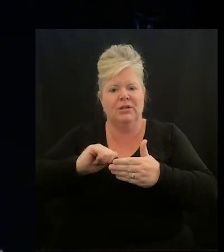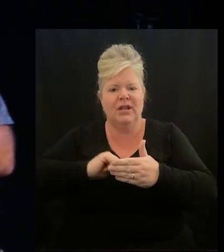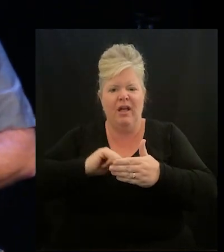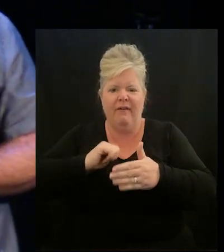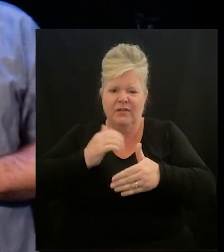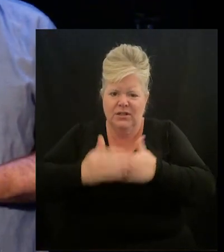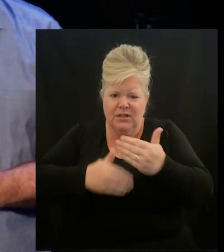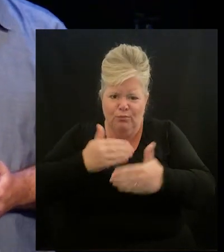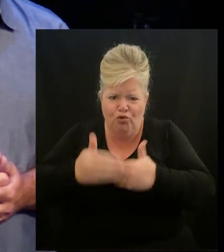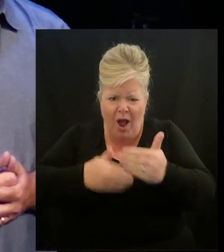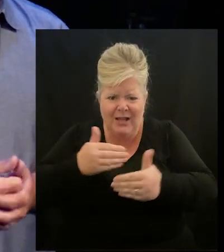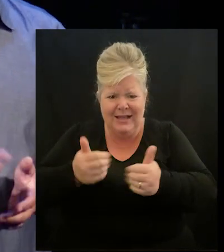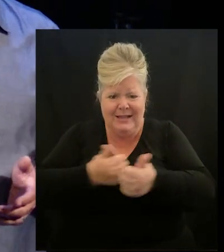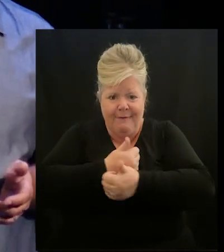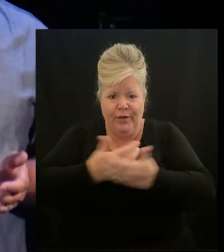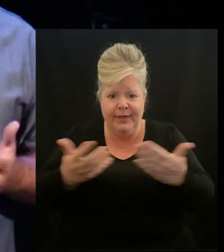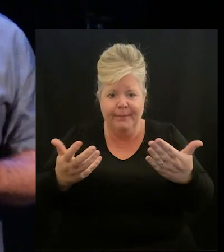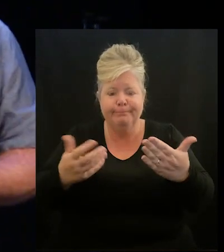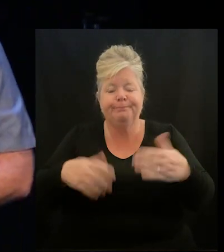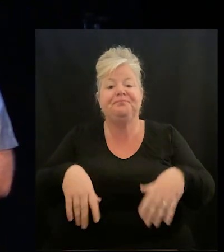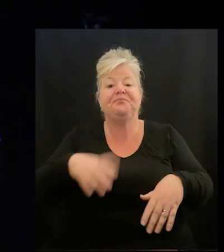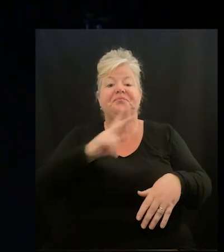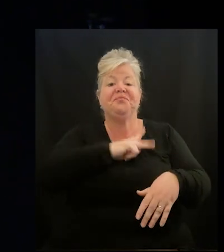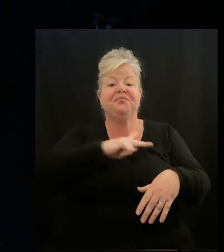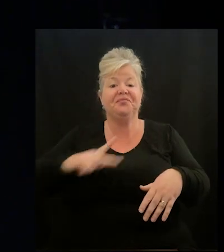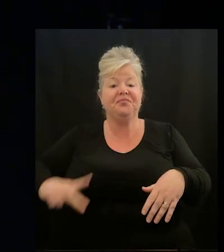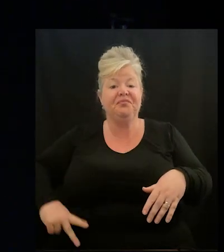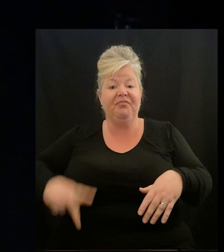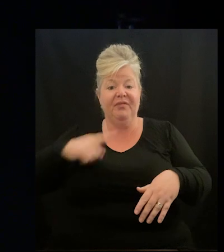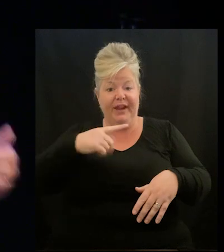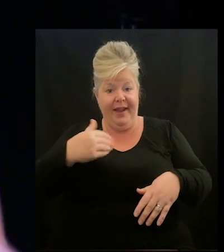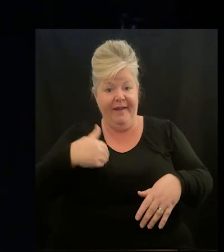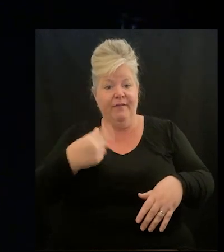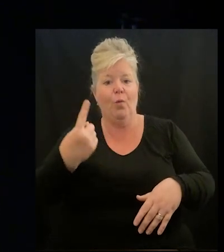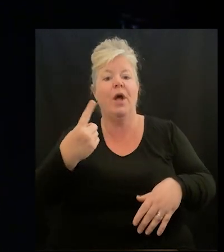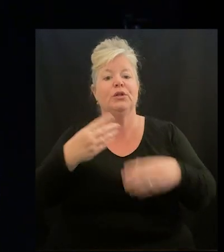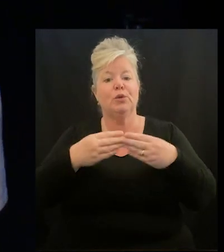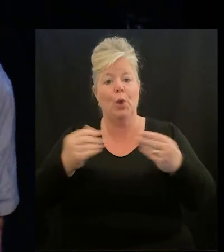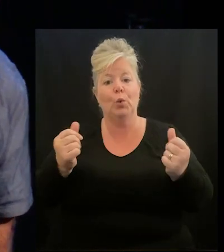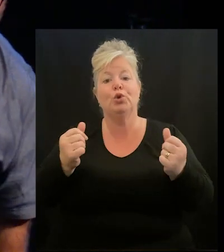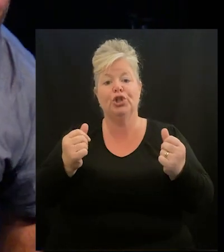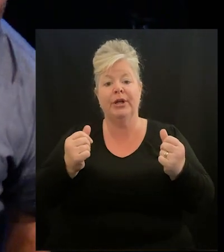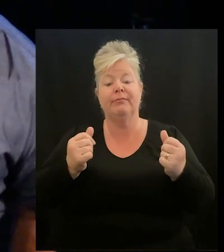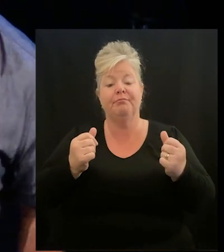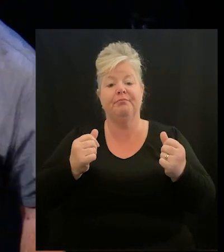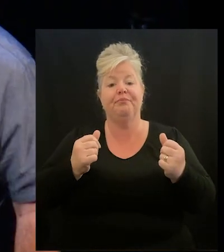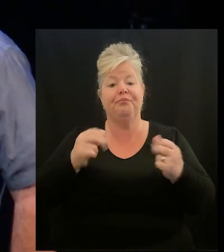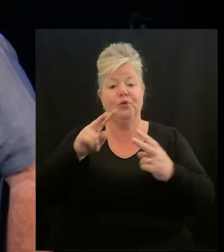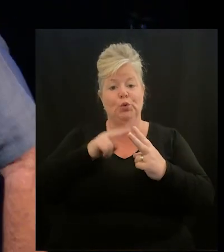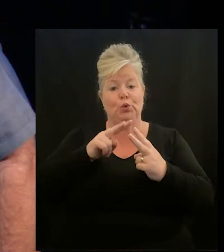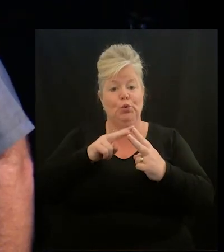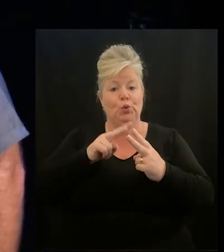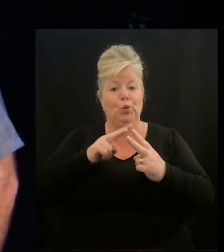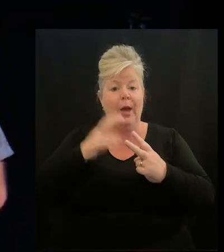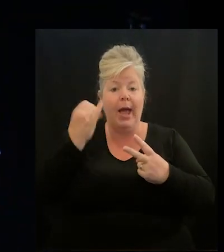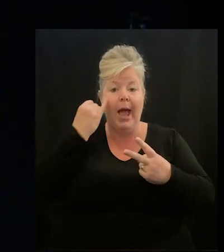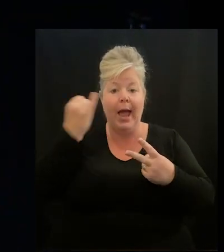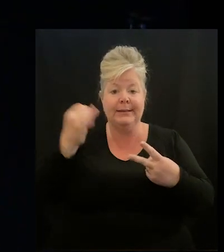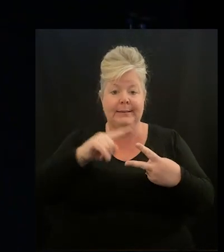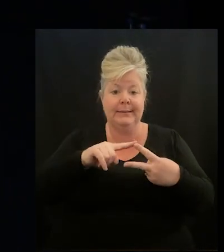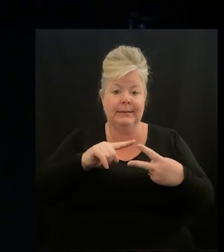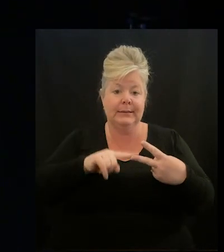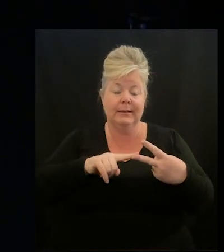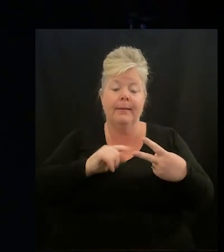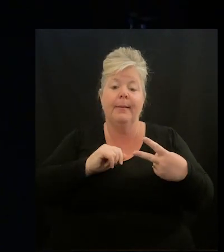the process. And Jehoshaphat had a solution, two things. The first thing for